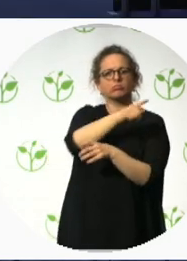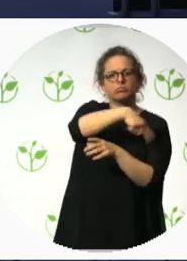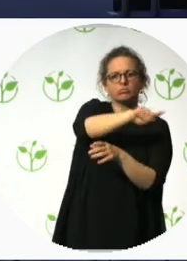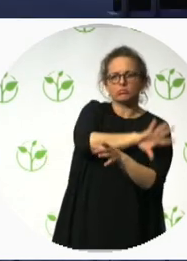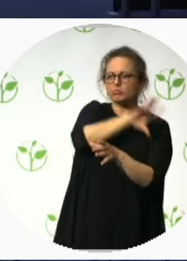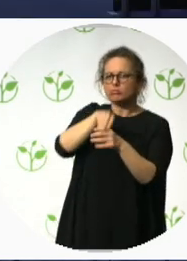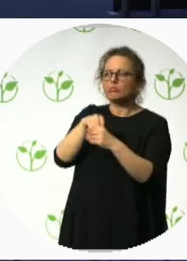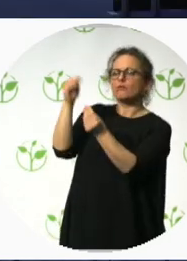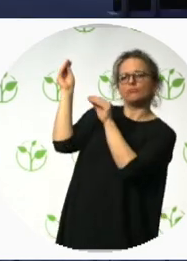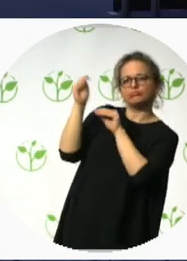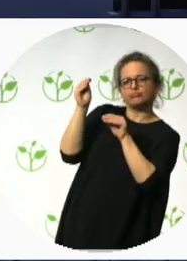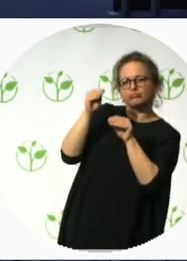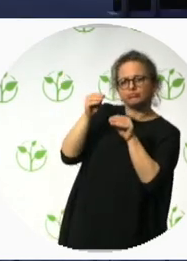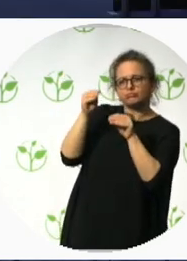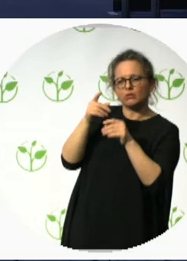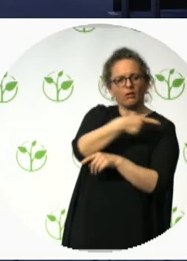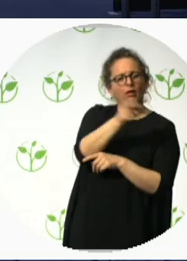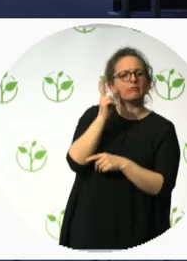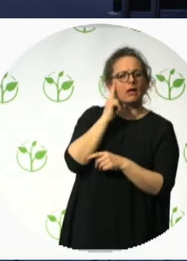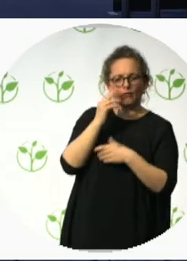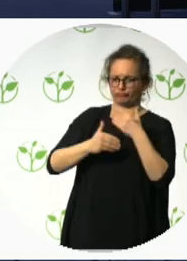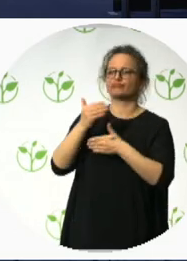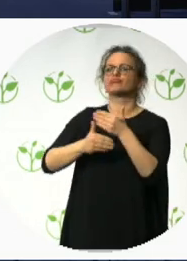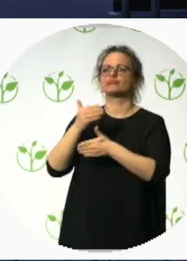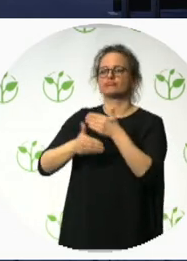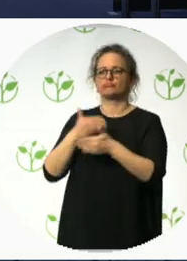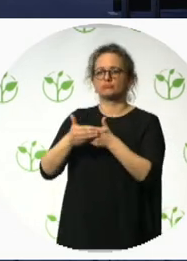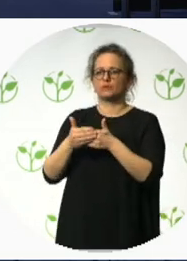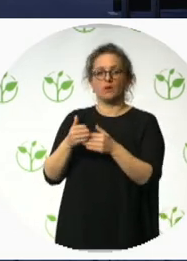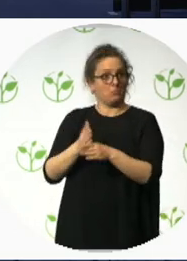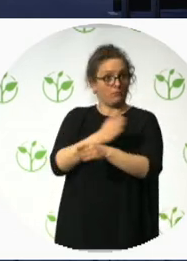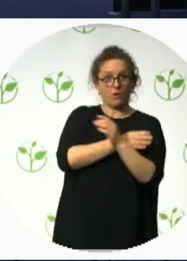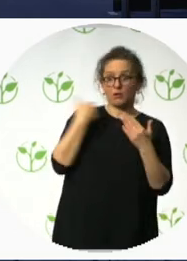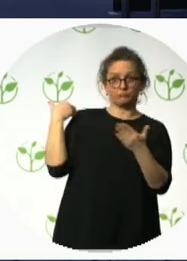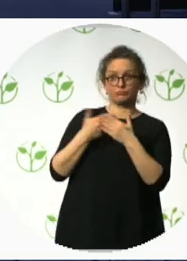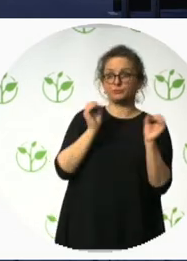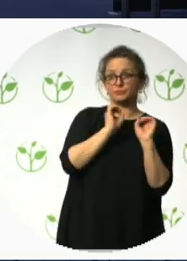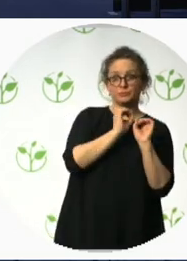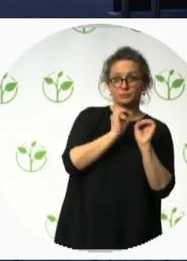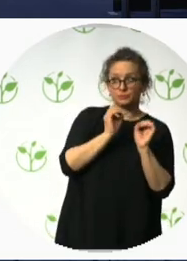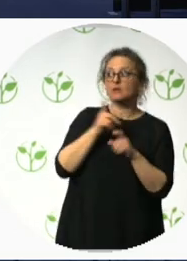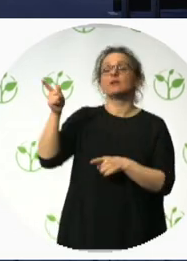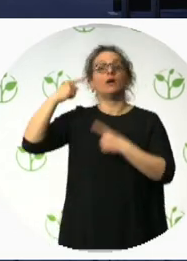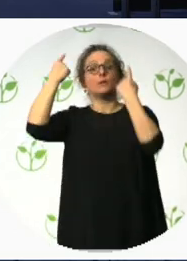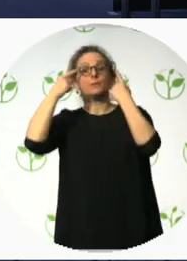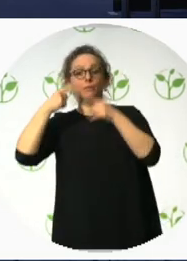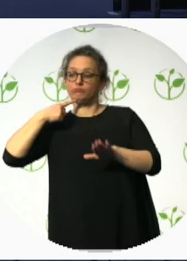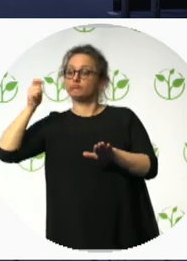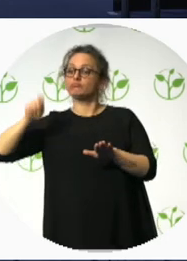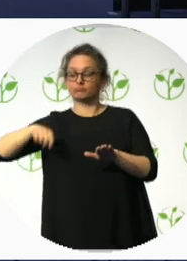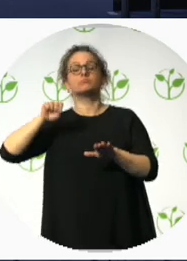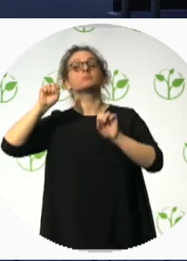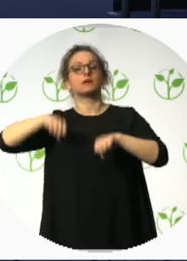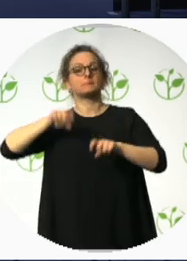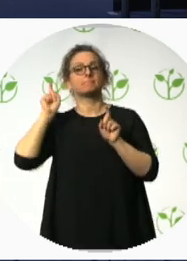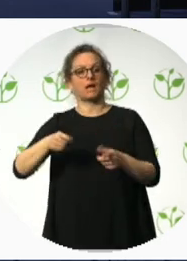Thank you very much indeed. And I have a question for you, Renee, which was, what was